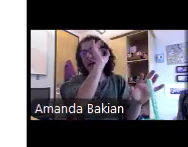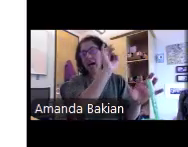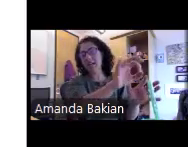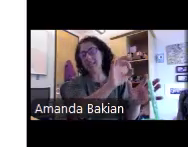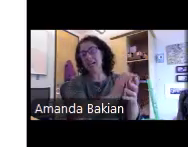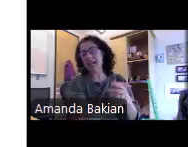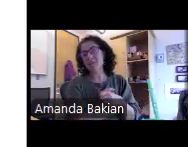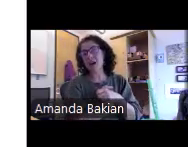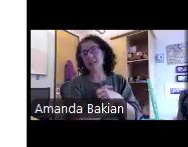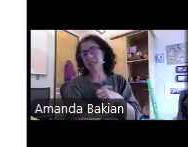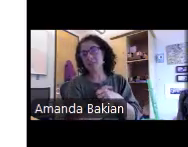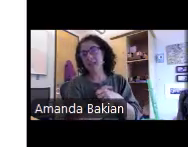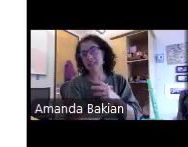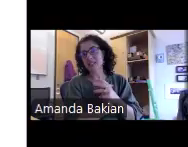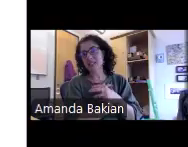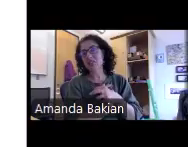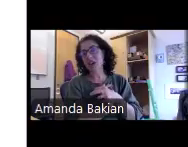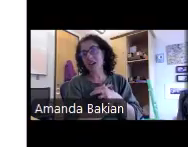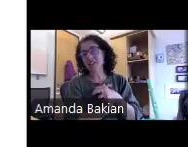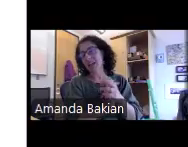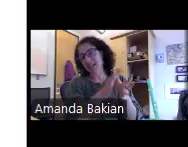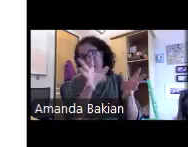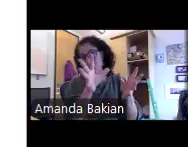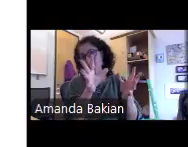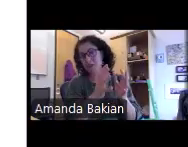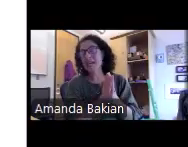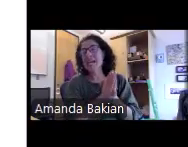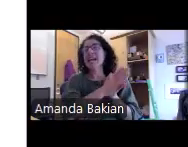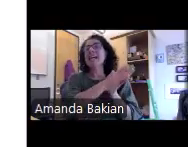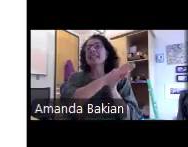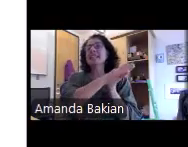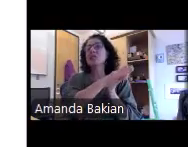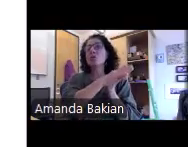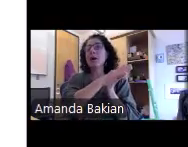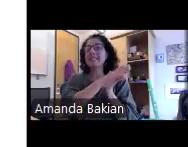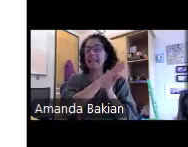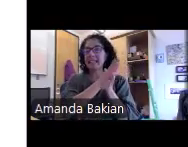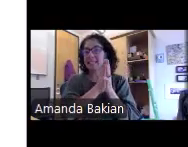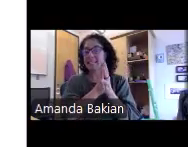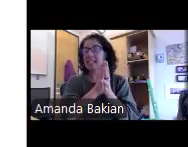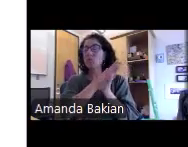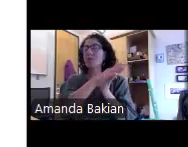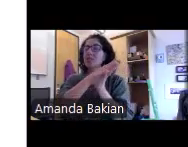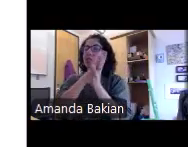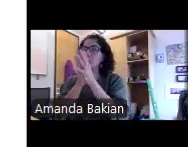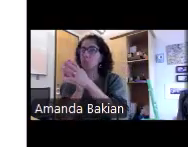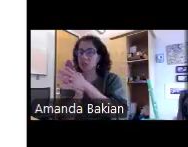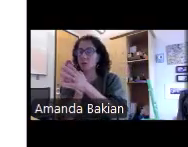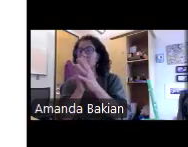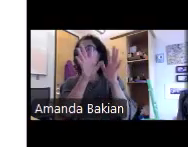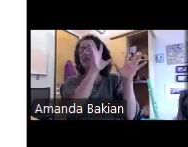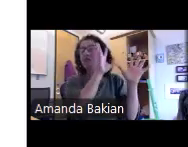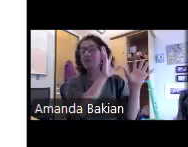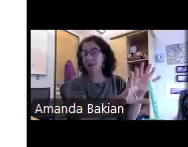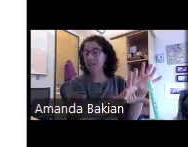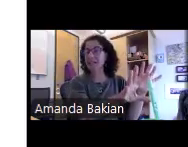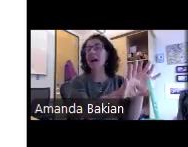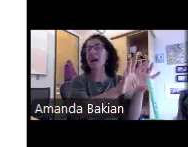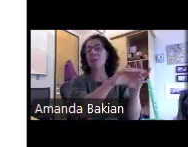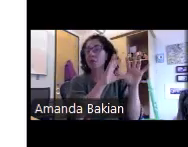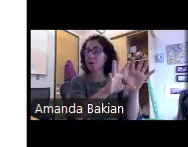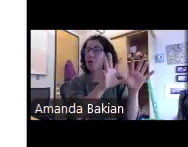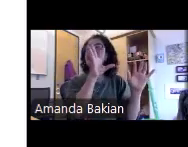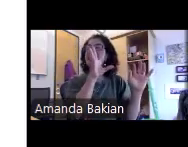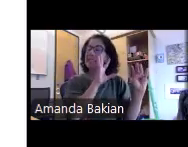confirm autism in that child, in that 8-year-old. Since 2018, we've actually switched modes. That was a